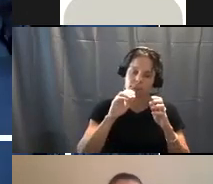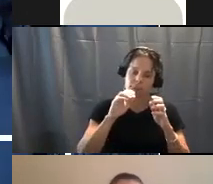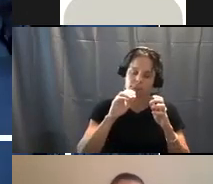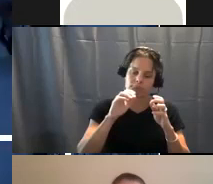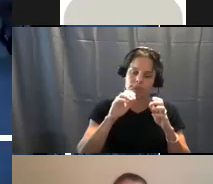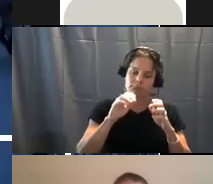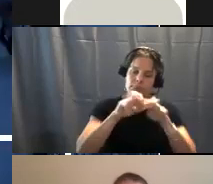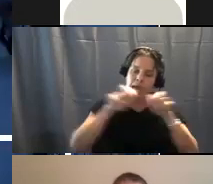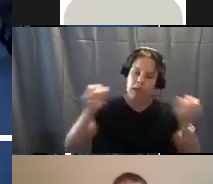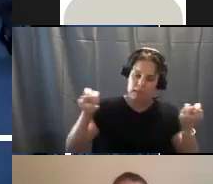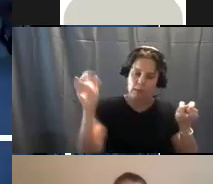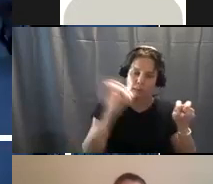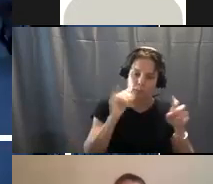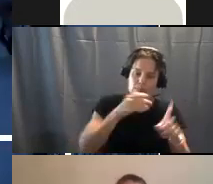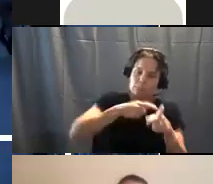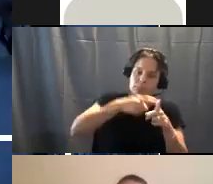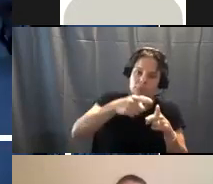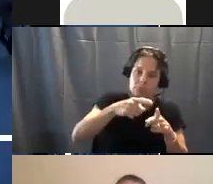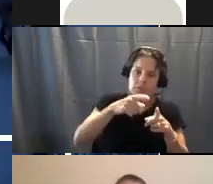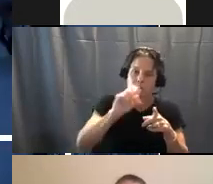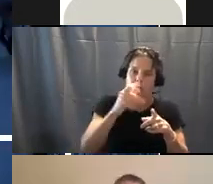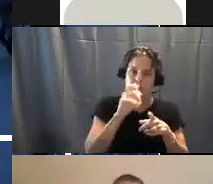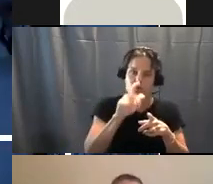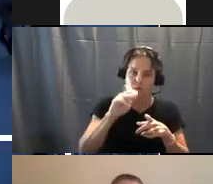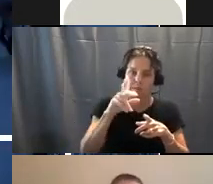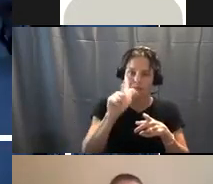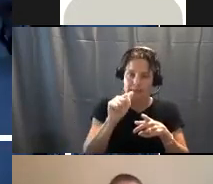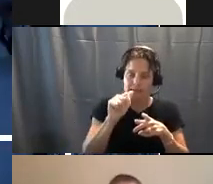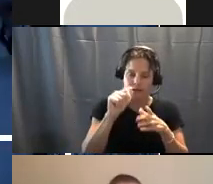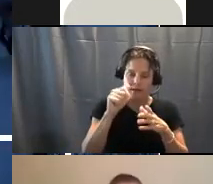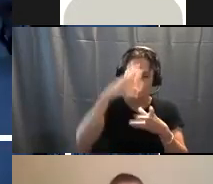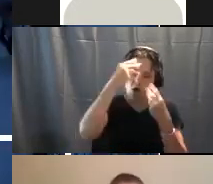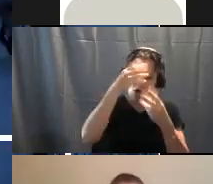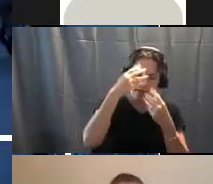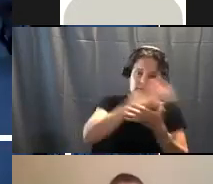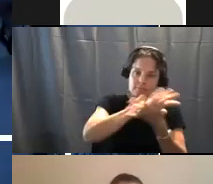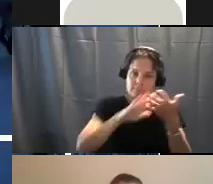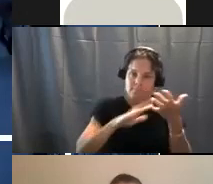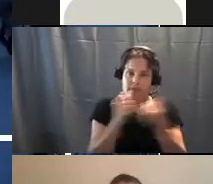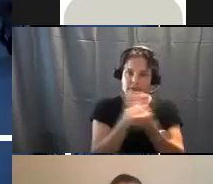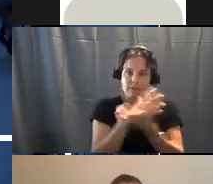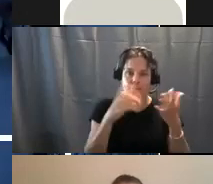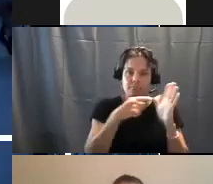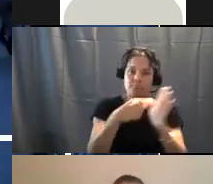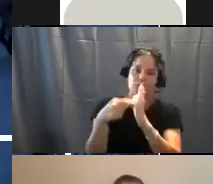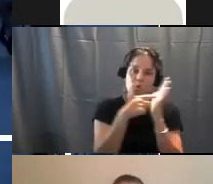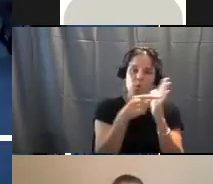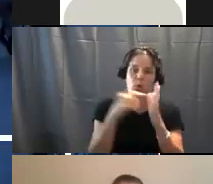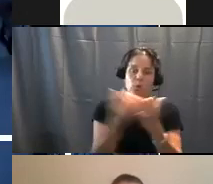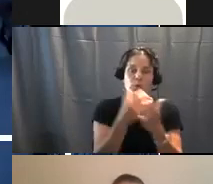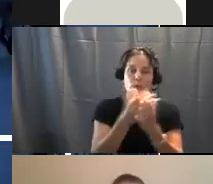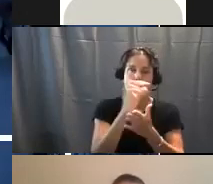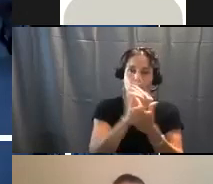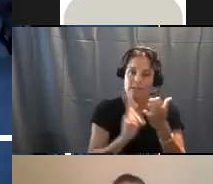social media content and regularly attends regional training sessions to showcase new design trends such as video,